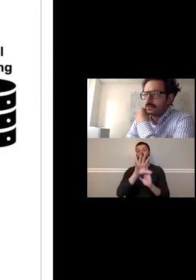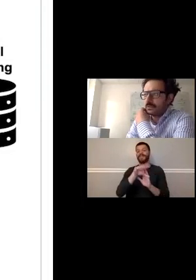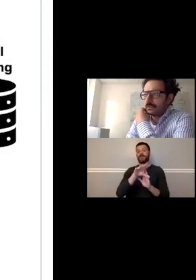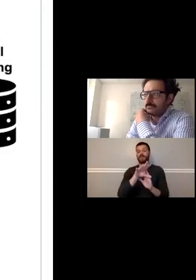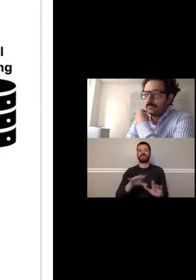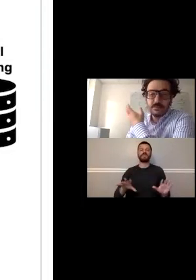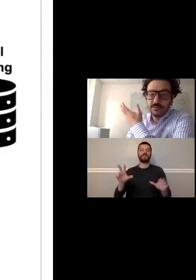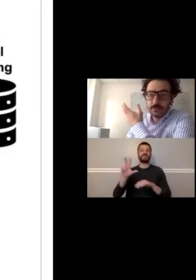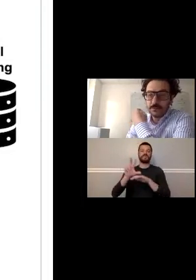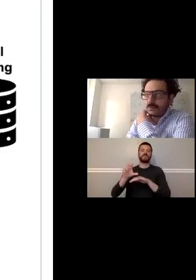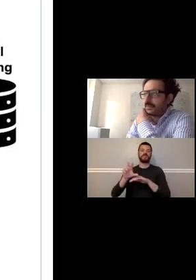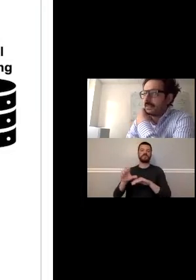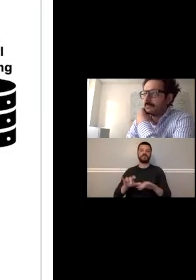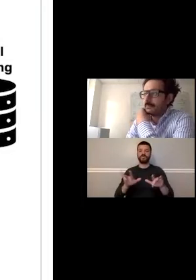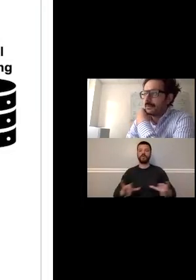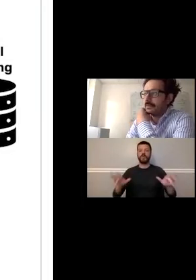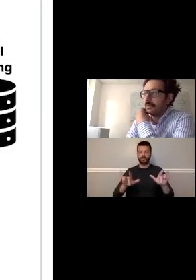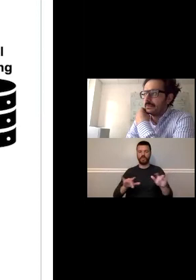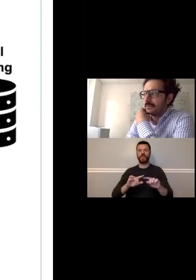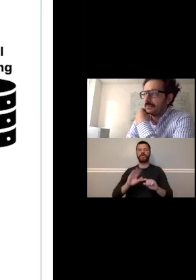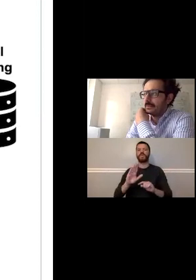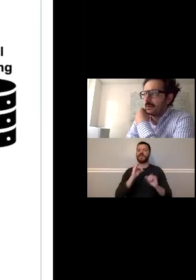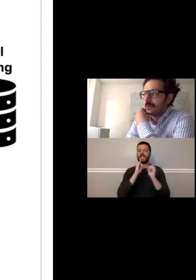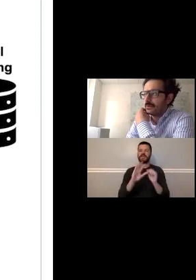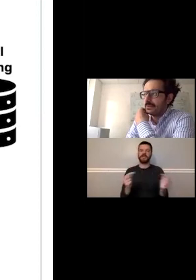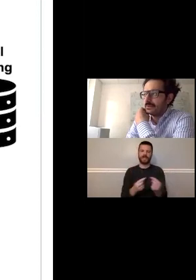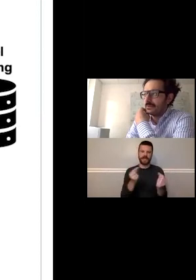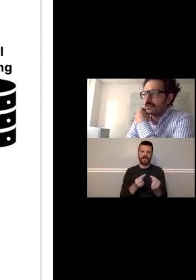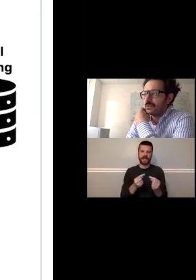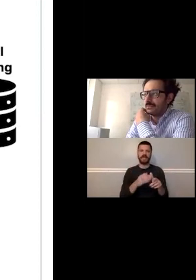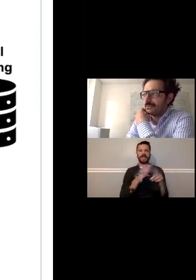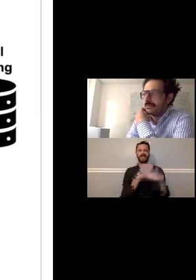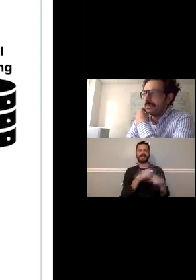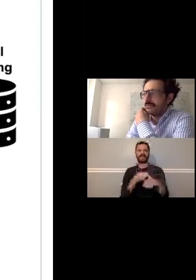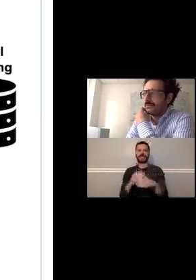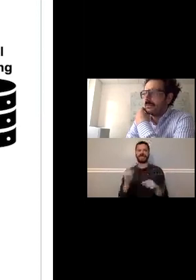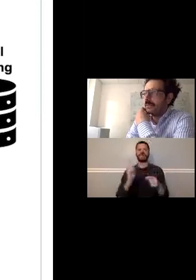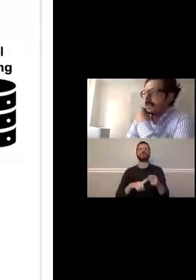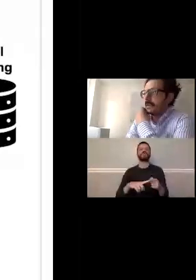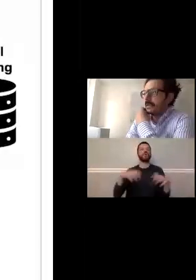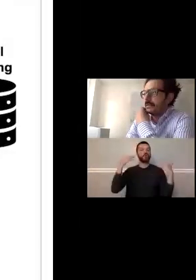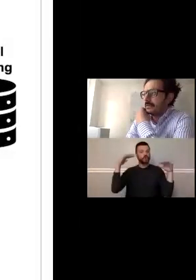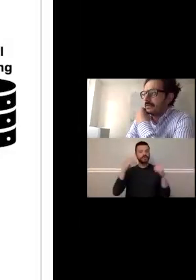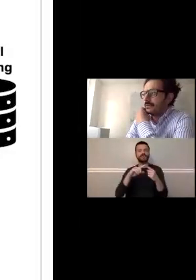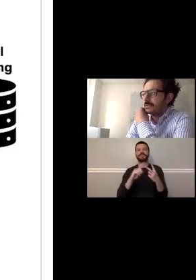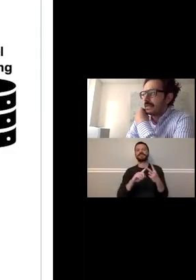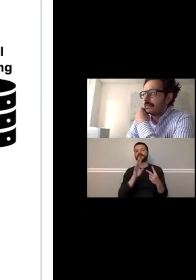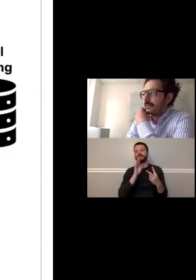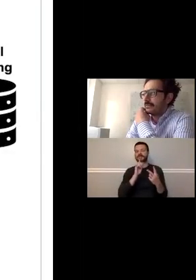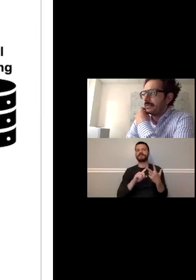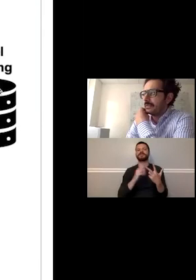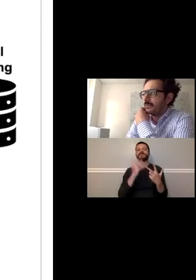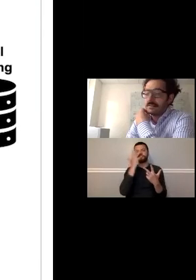patients during an interview about their pain, break down the data into acoustic, speech, and facial data, and use